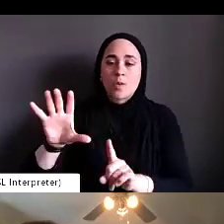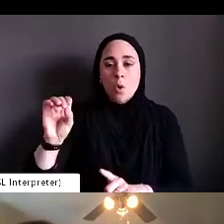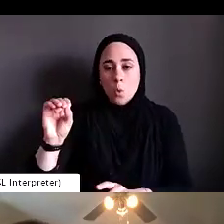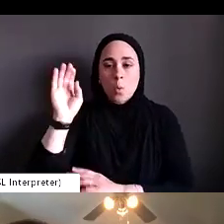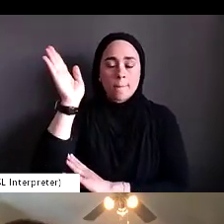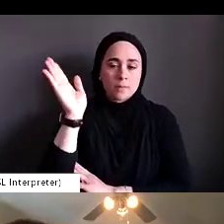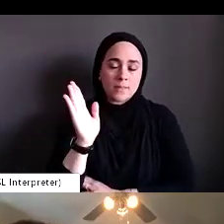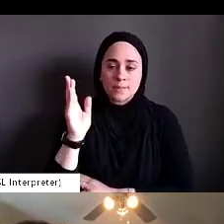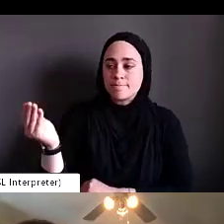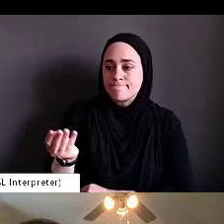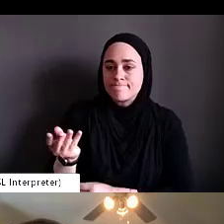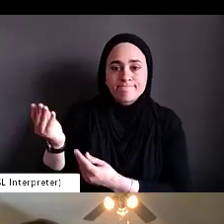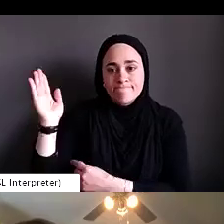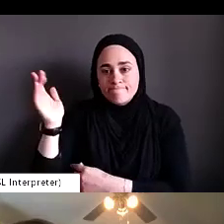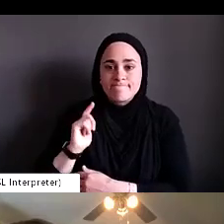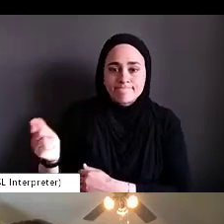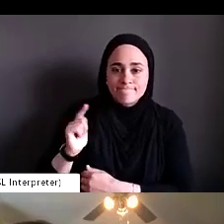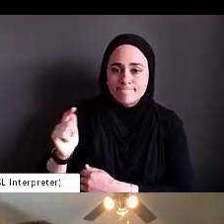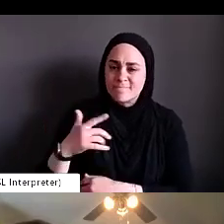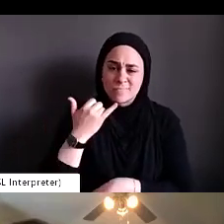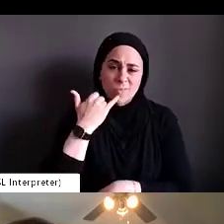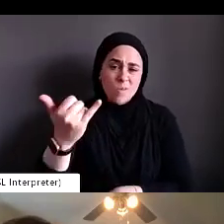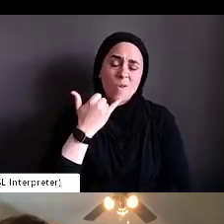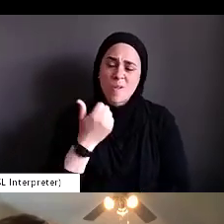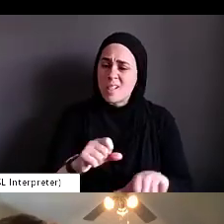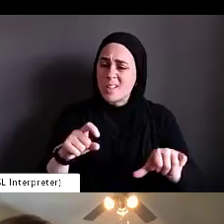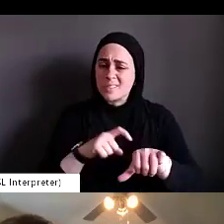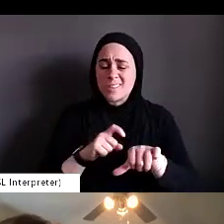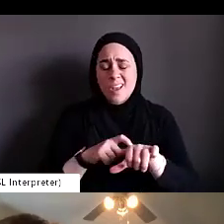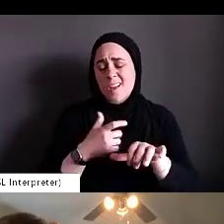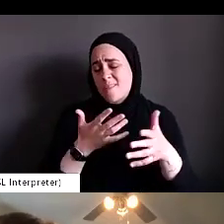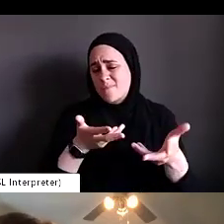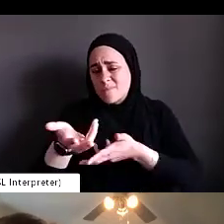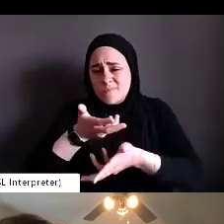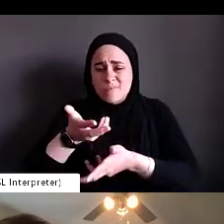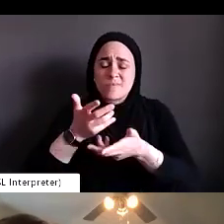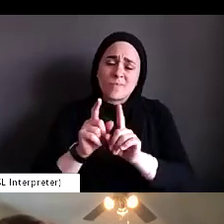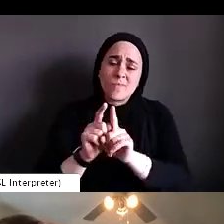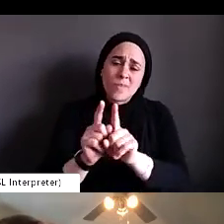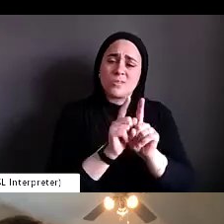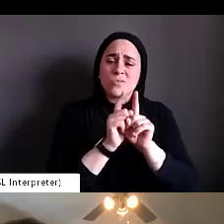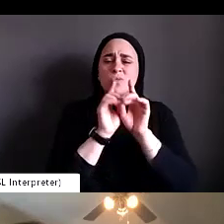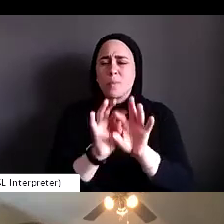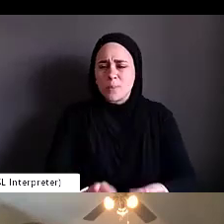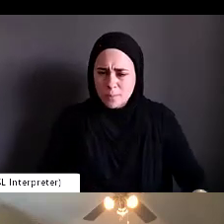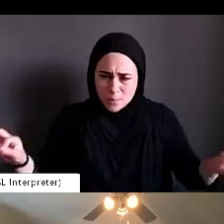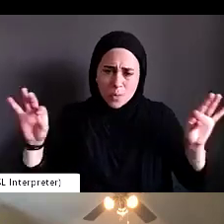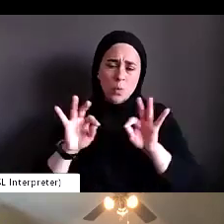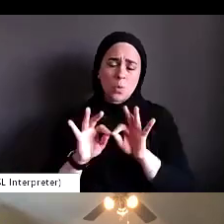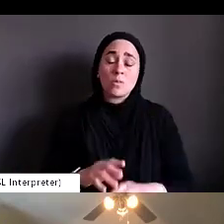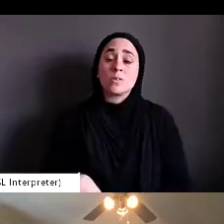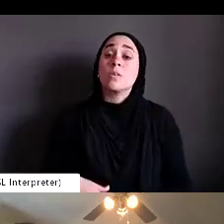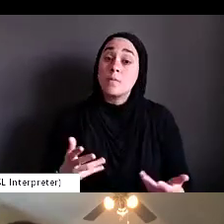They can call us anytime. We can work with them to plan. Mentorship is a very important part of this. This